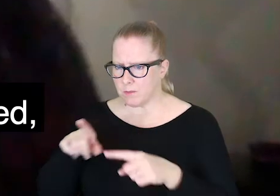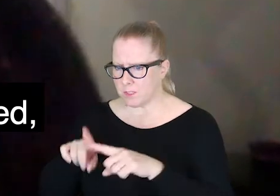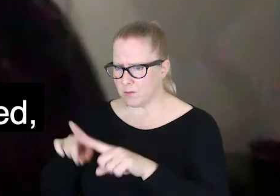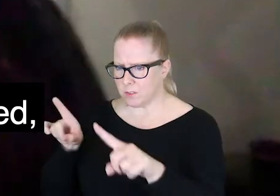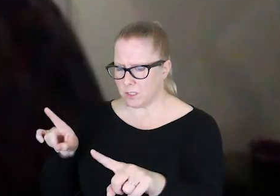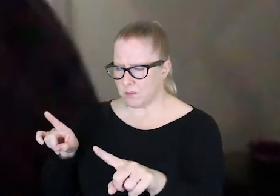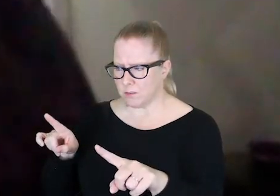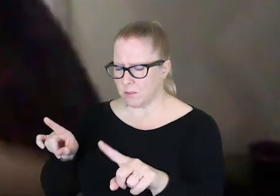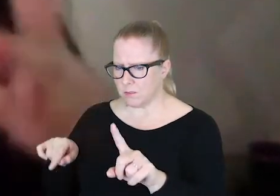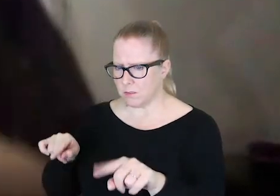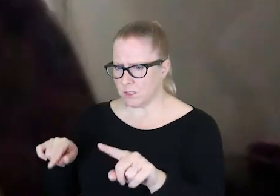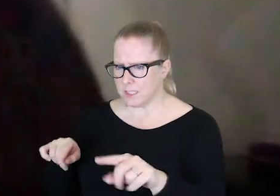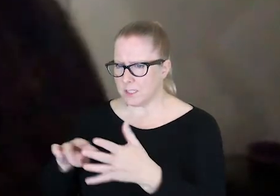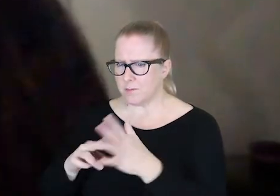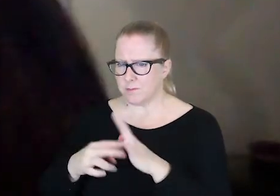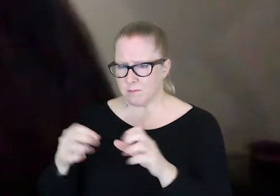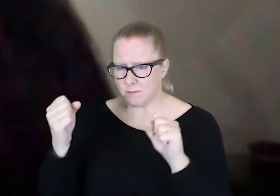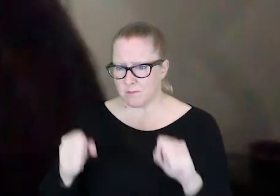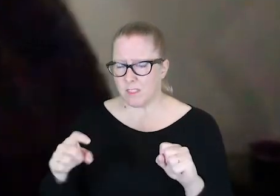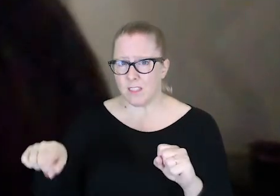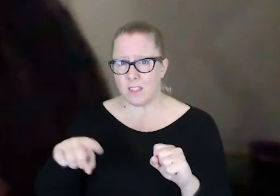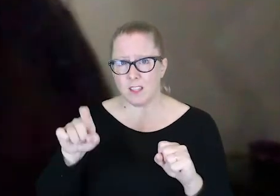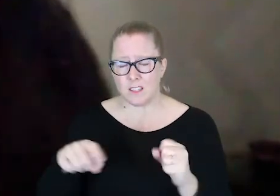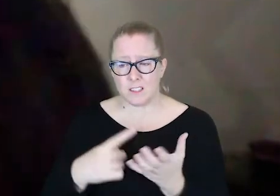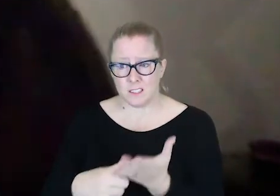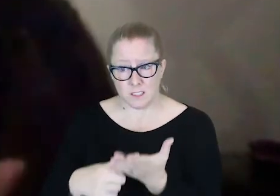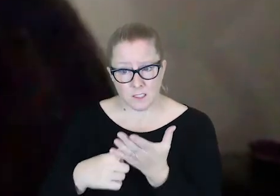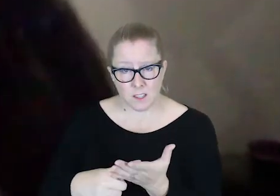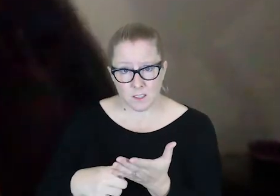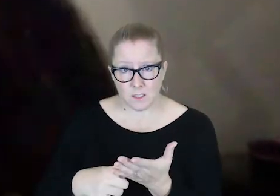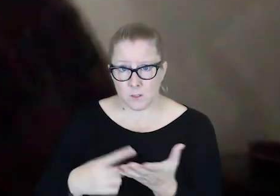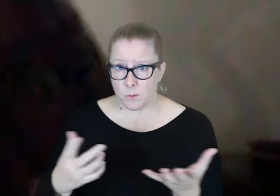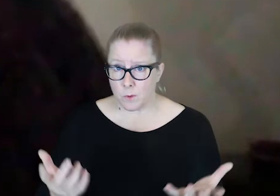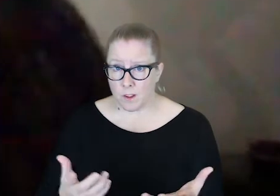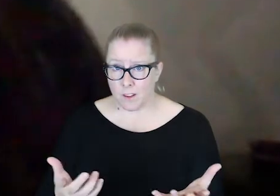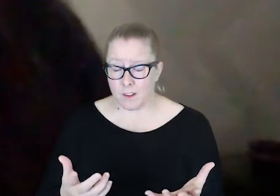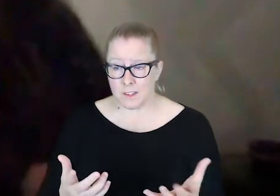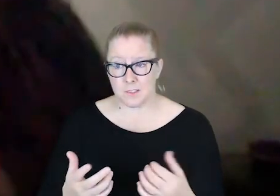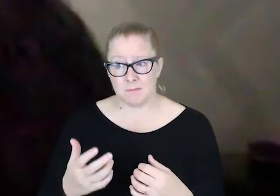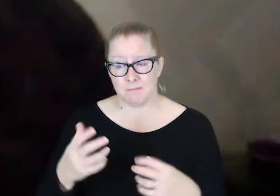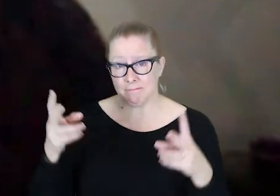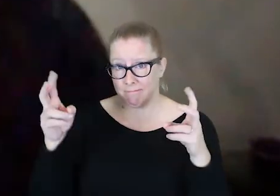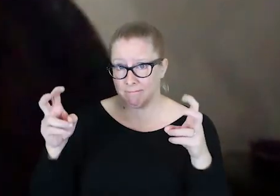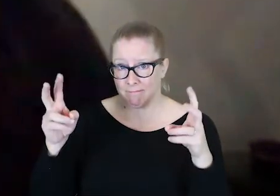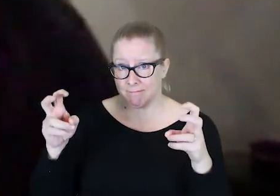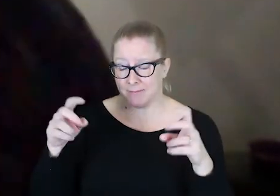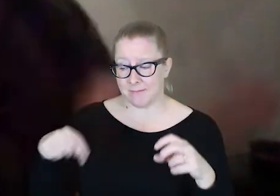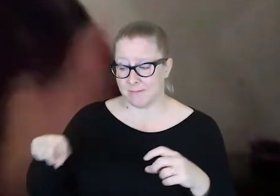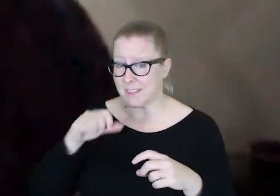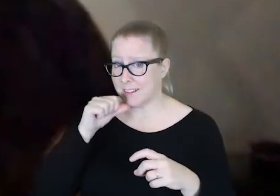they realized like it's going to be in a strong way, like women with disabilities are talking